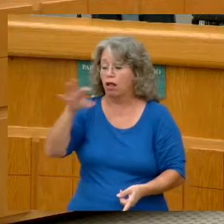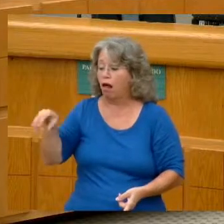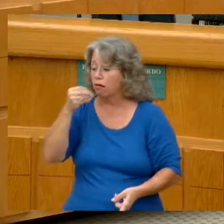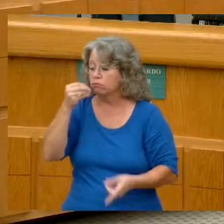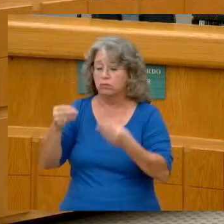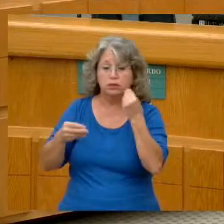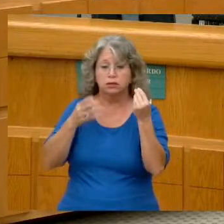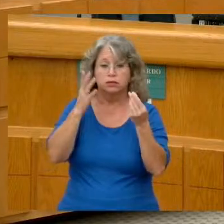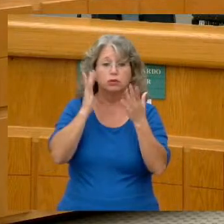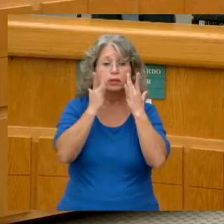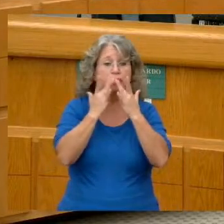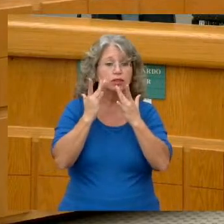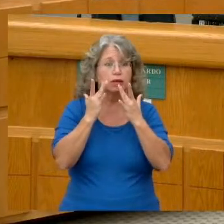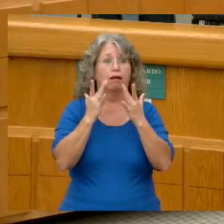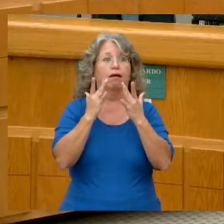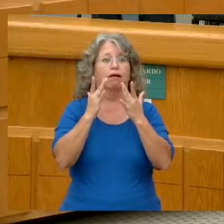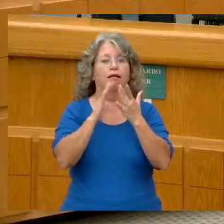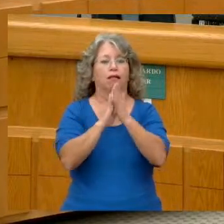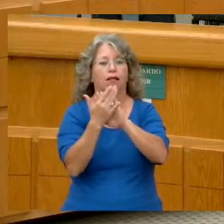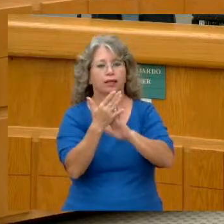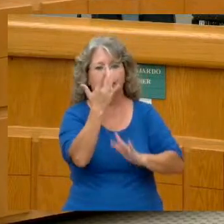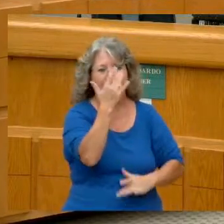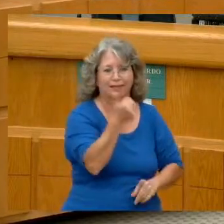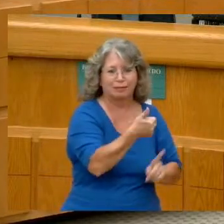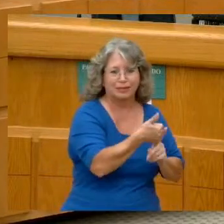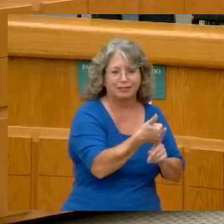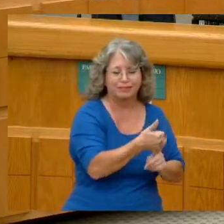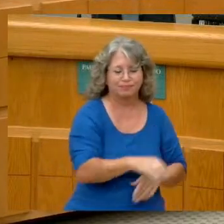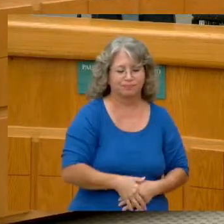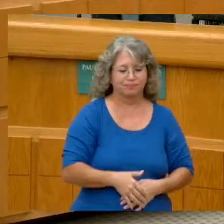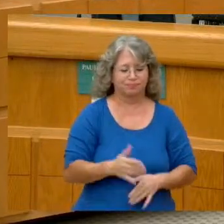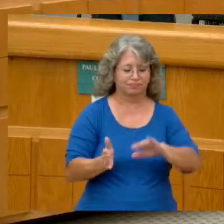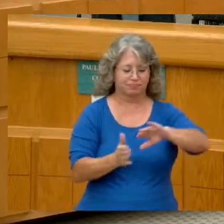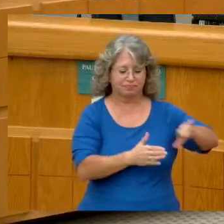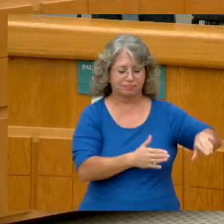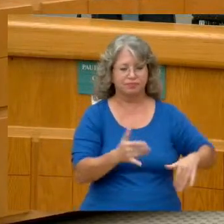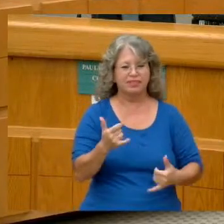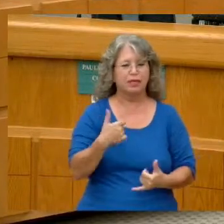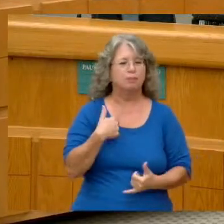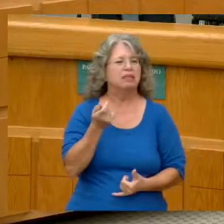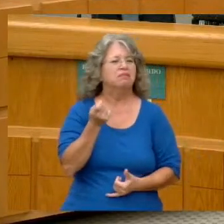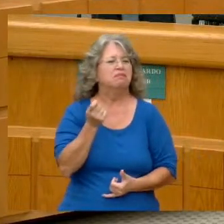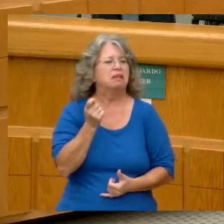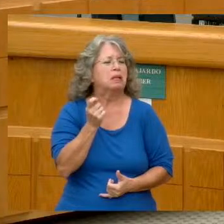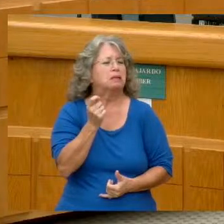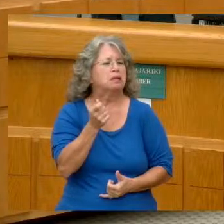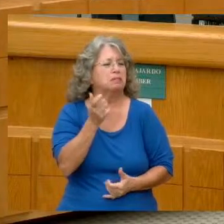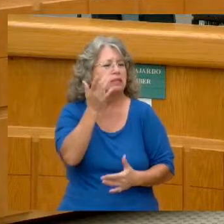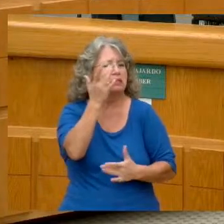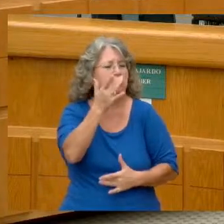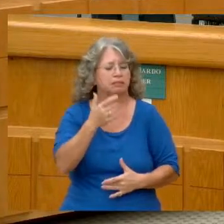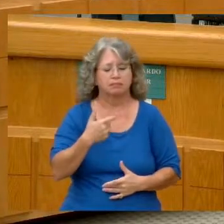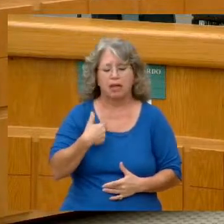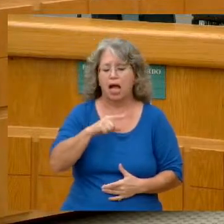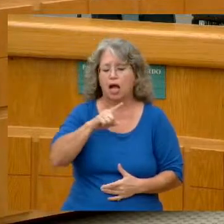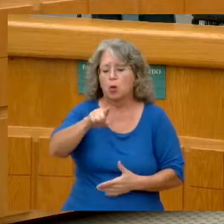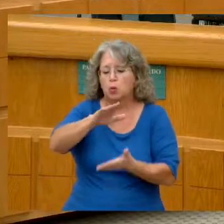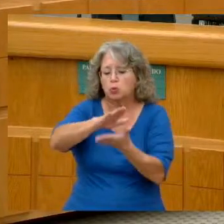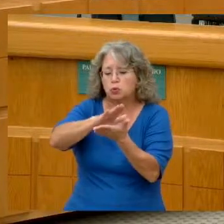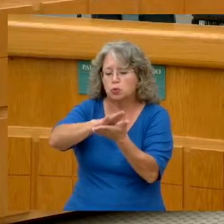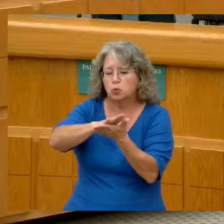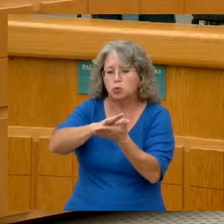sick. I'm just a little sick. I go to school, and I share my Gatorade with my best friend. I've